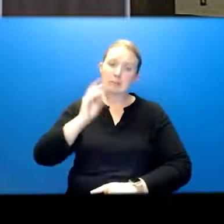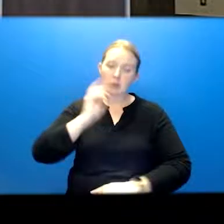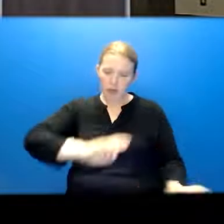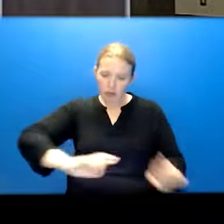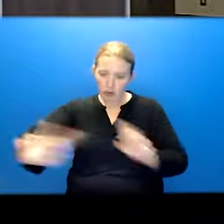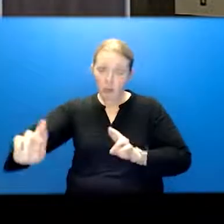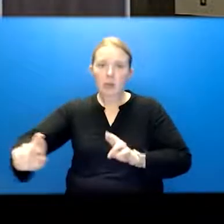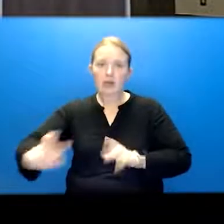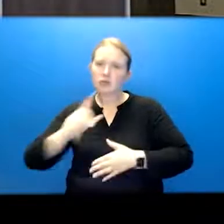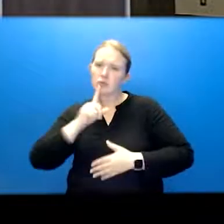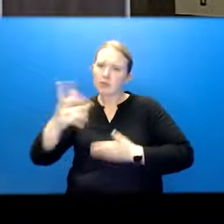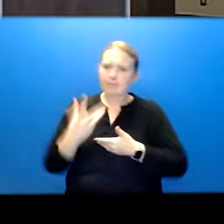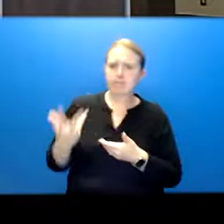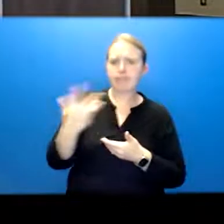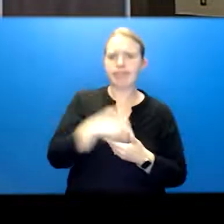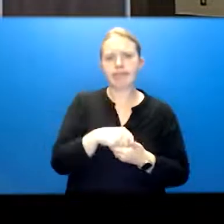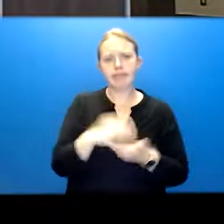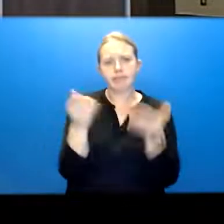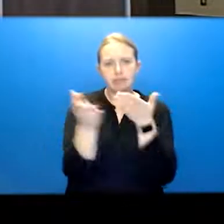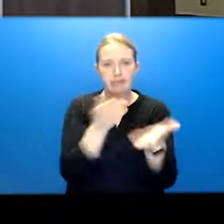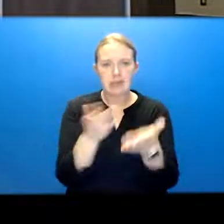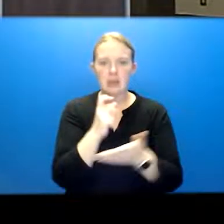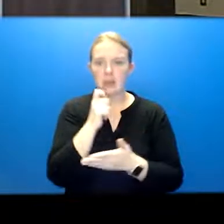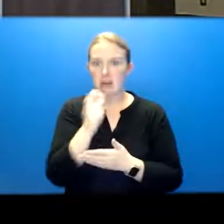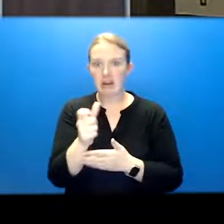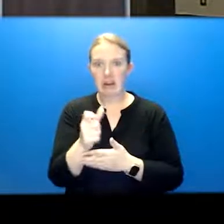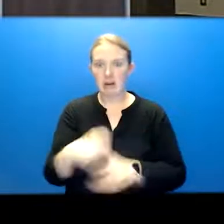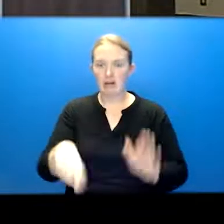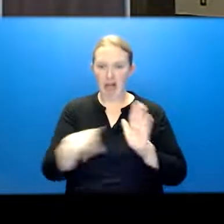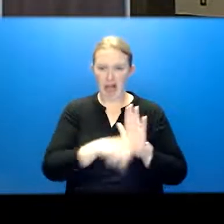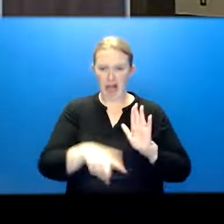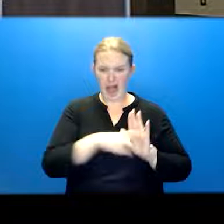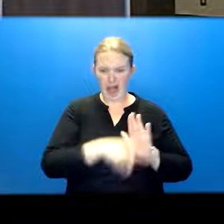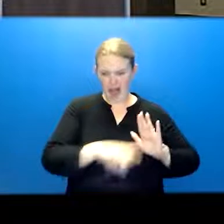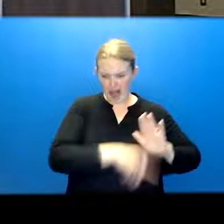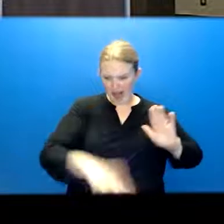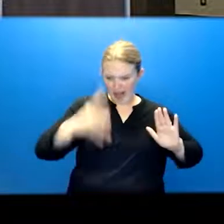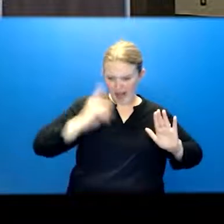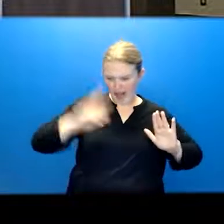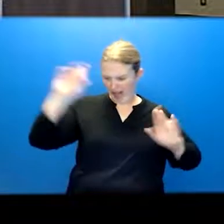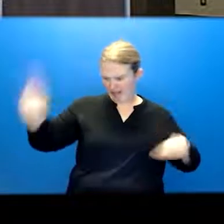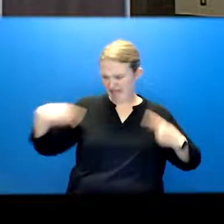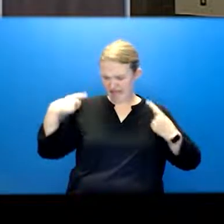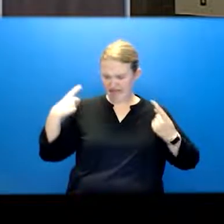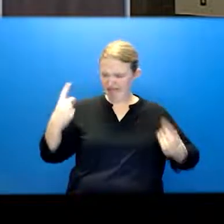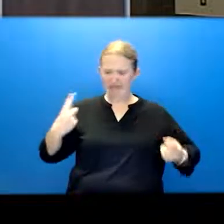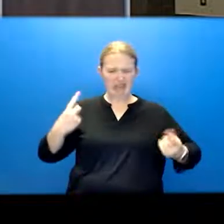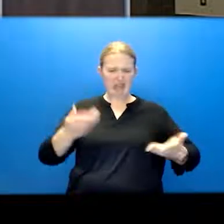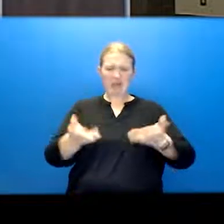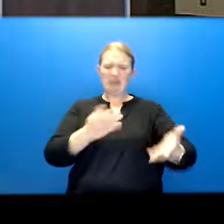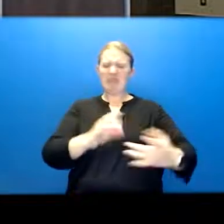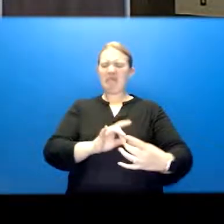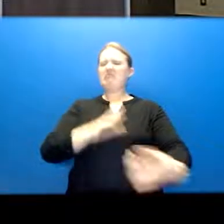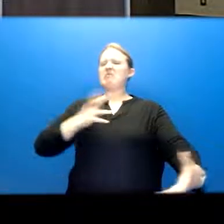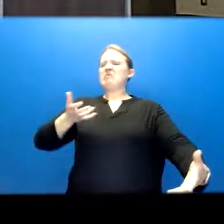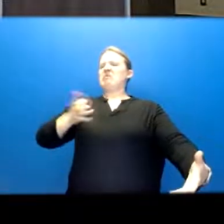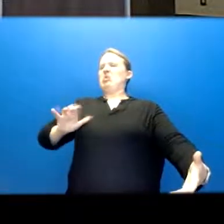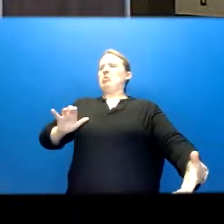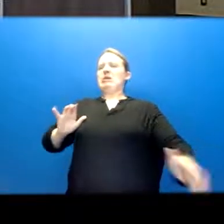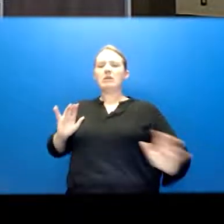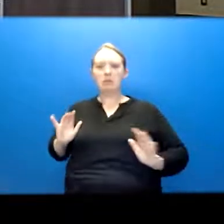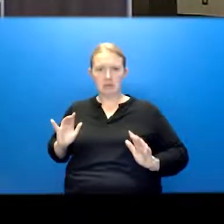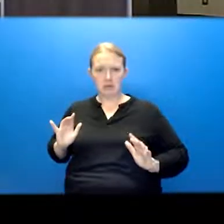engage in services and they don't have all of these negative experiences that have already detached them from the services it is that you're